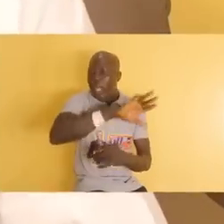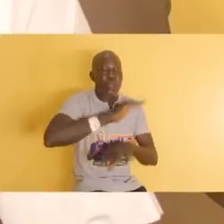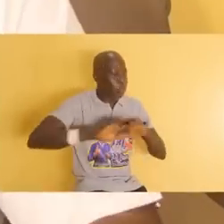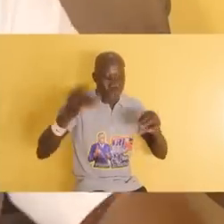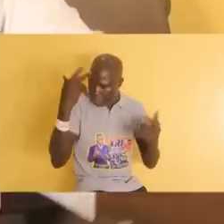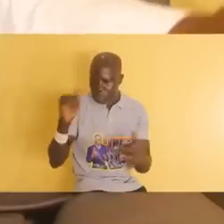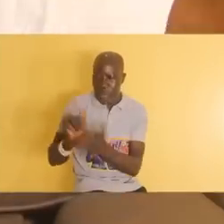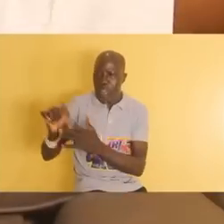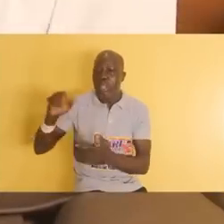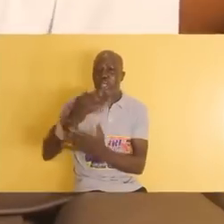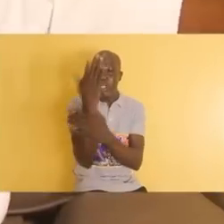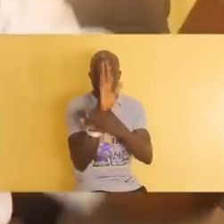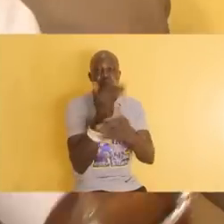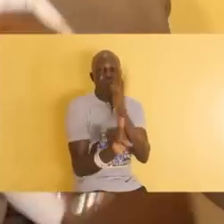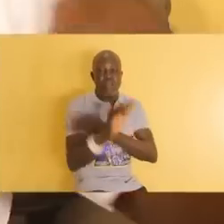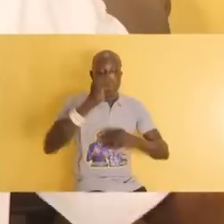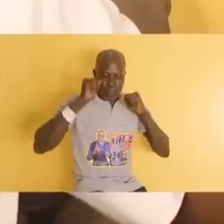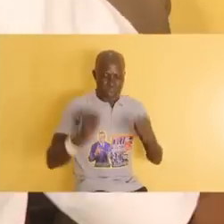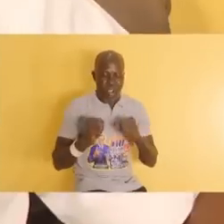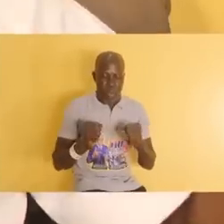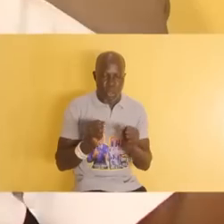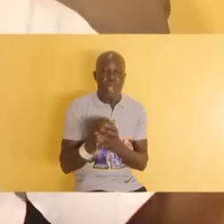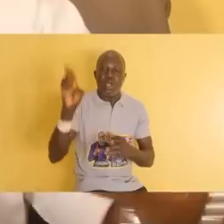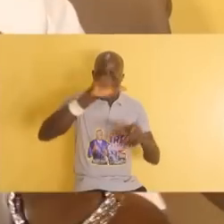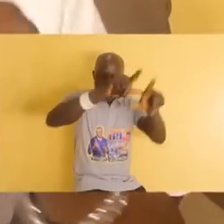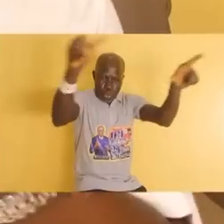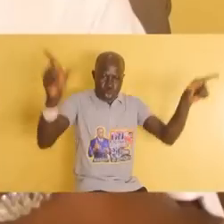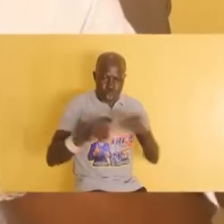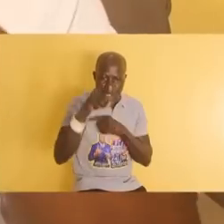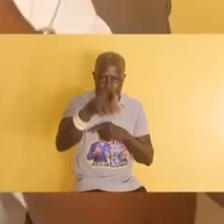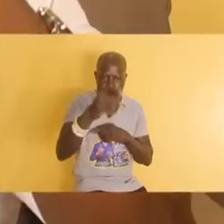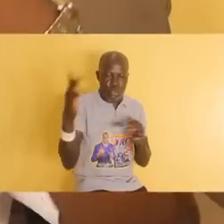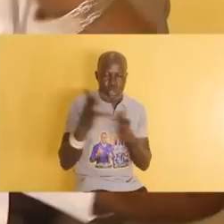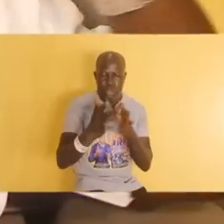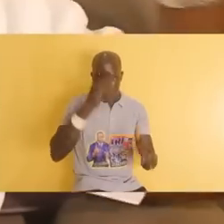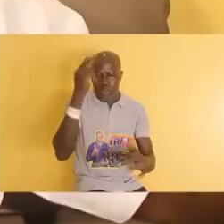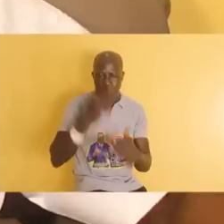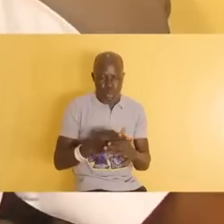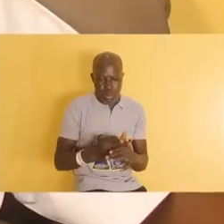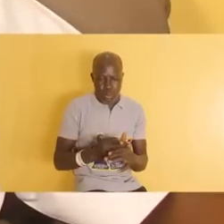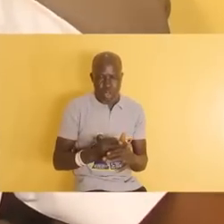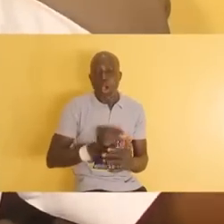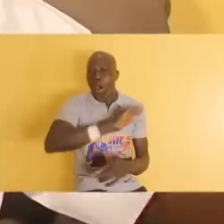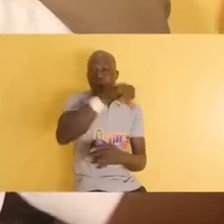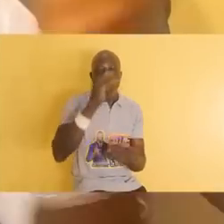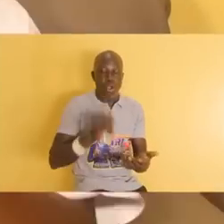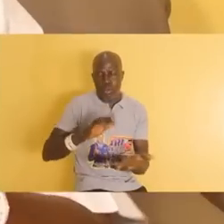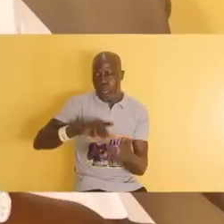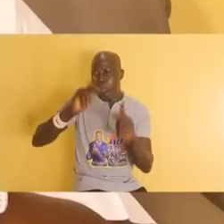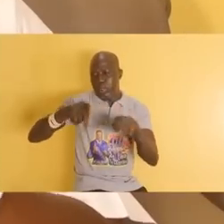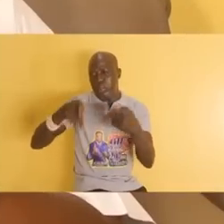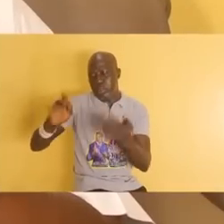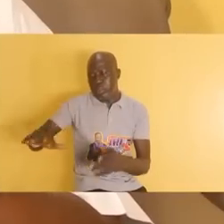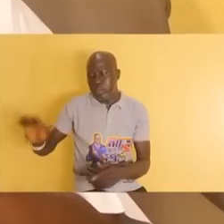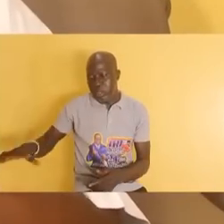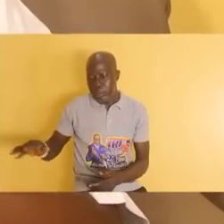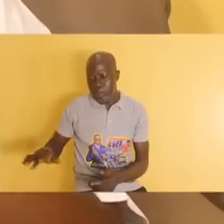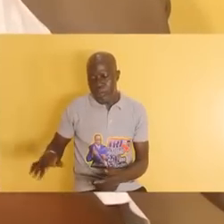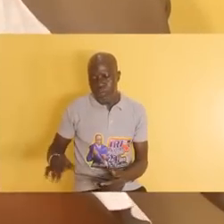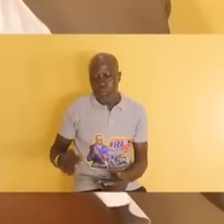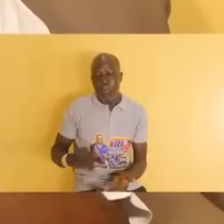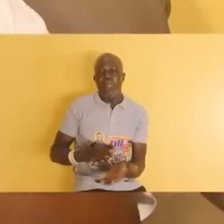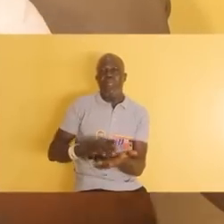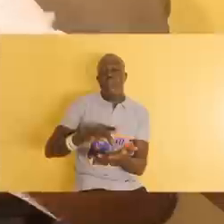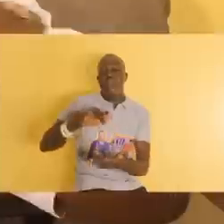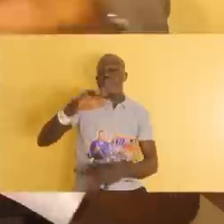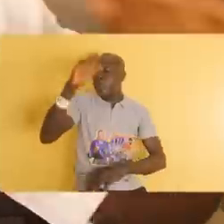Daba. Owo Ola Tagba. O se awari ra. Gbogbo eyan omo logo yi. All the glorious